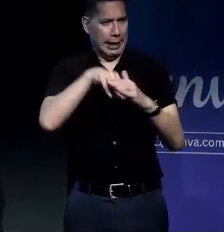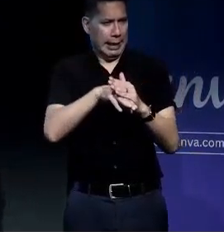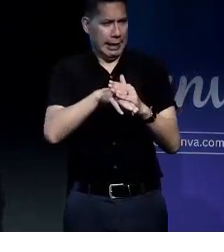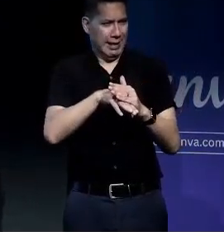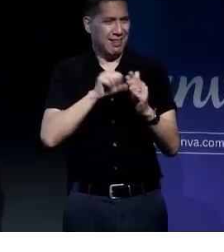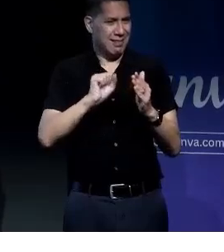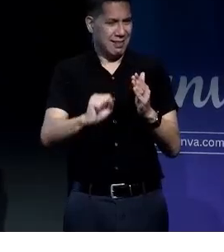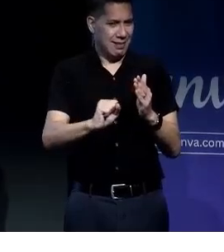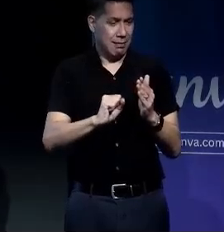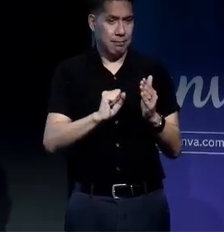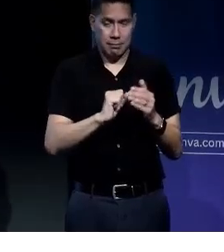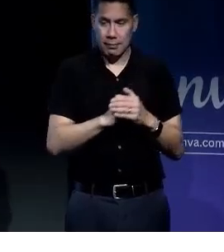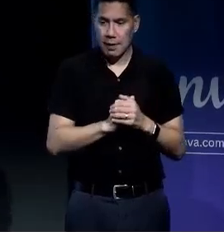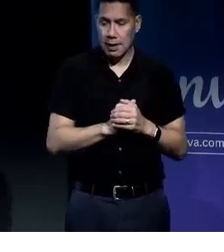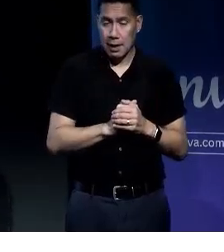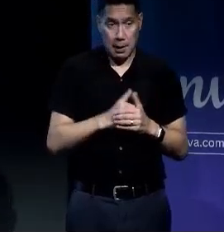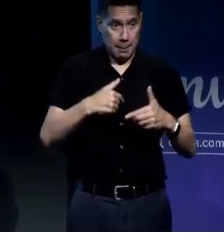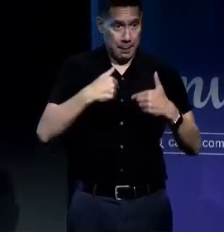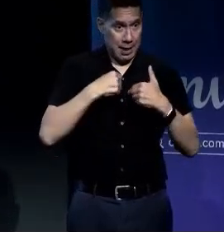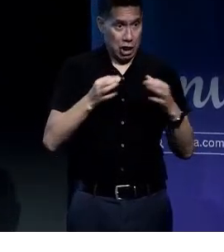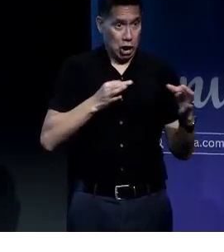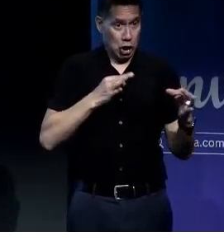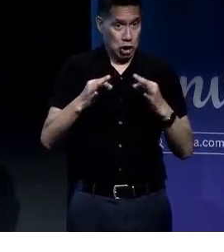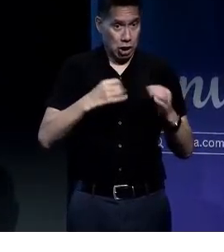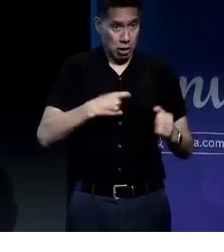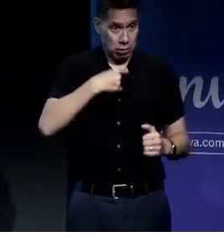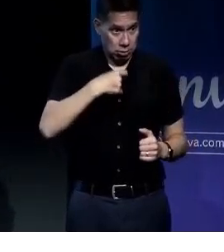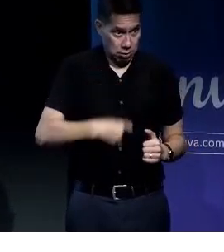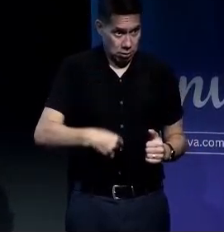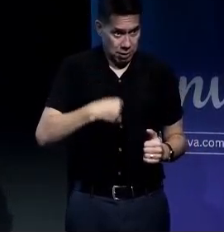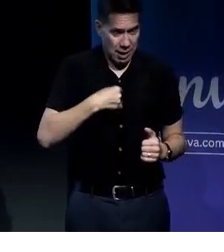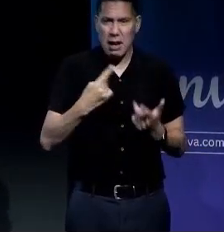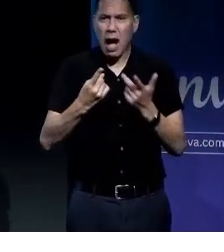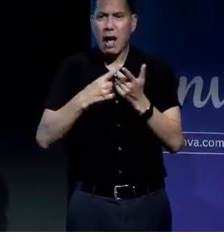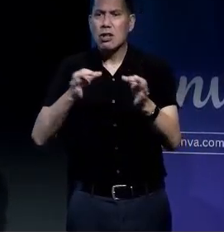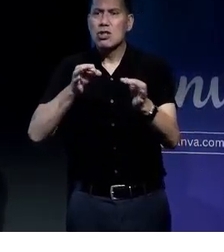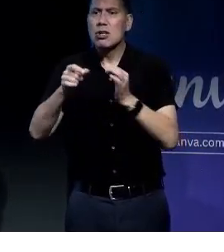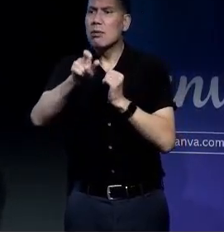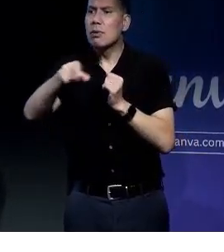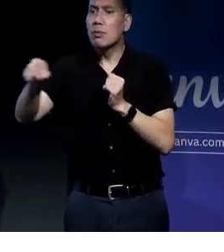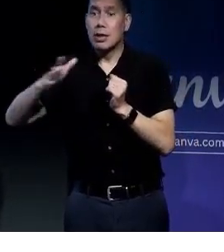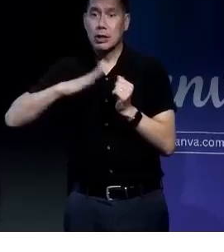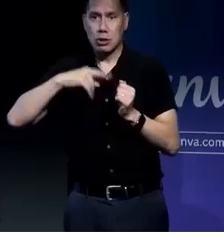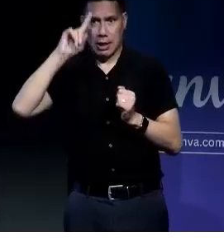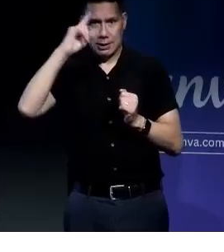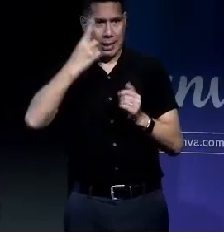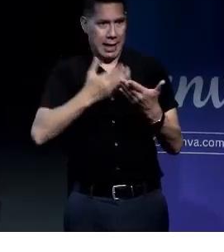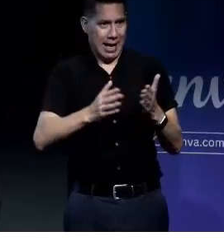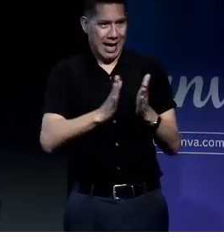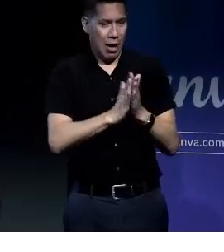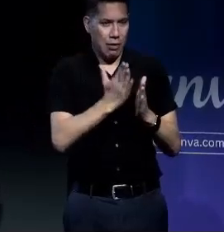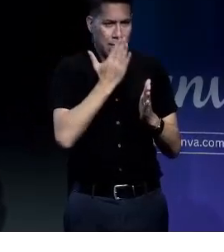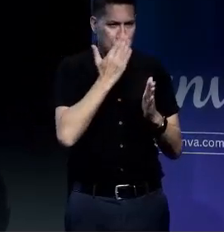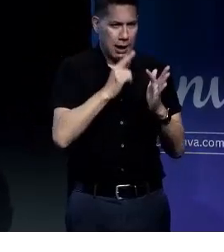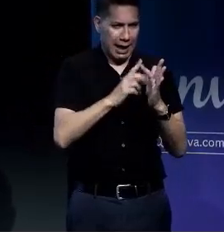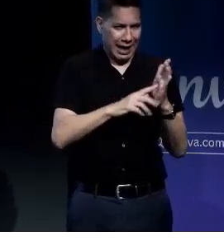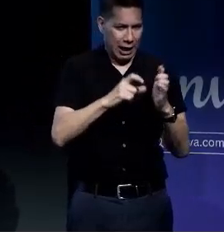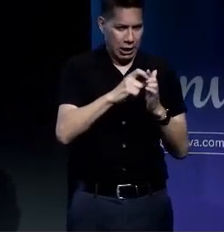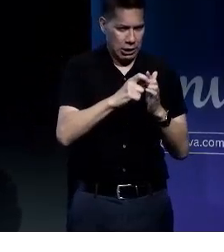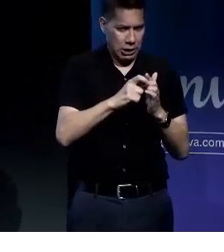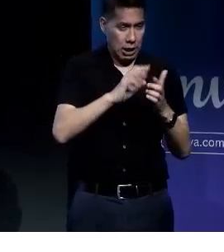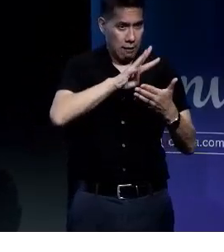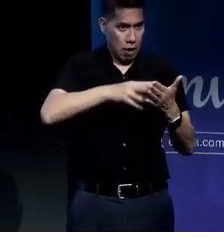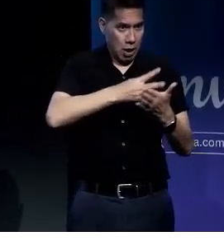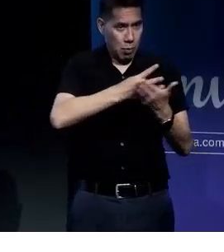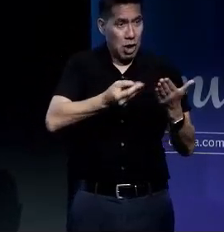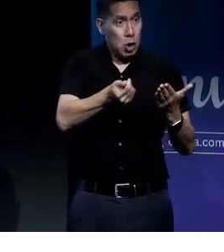Something that I need to do as a designer and that other designers also need is to understand how your front-end framework